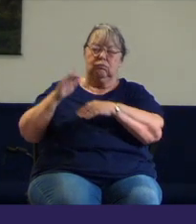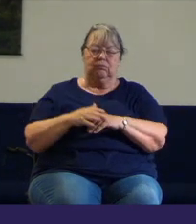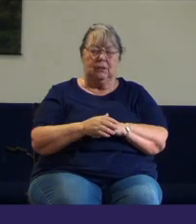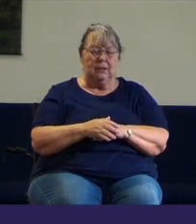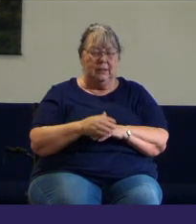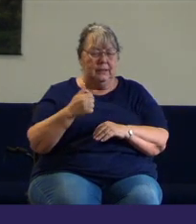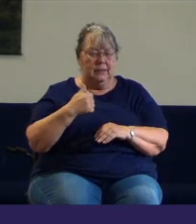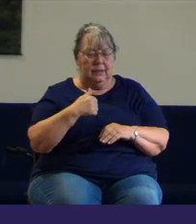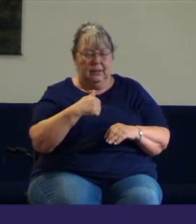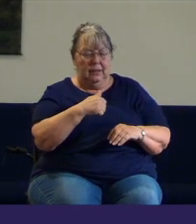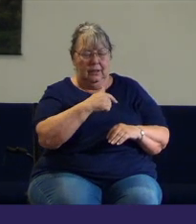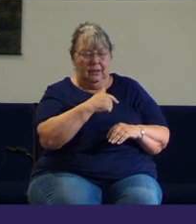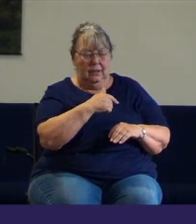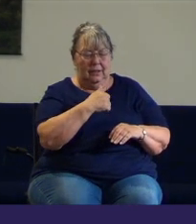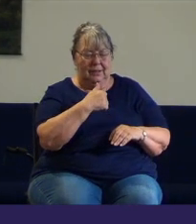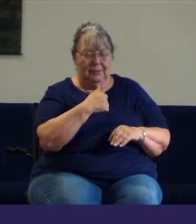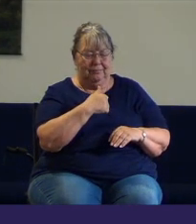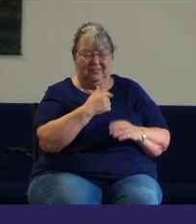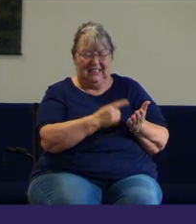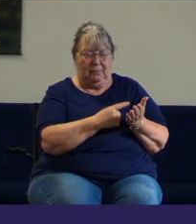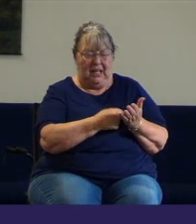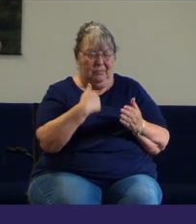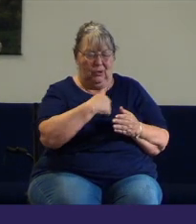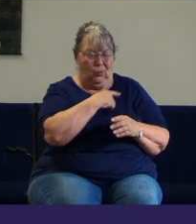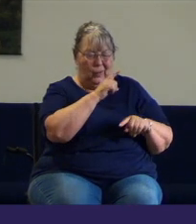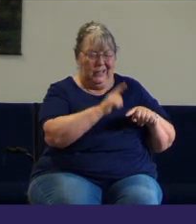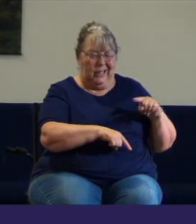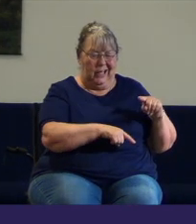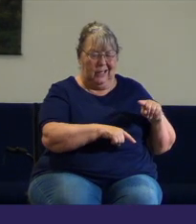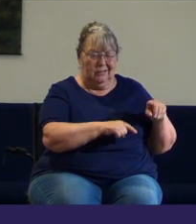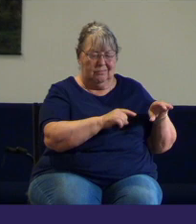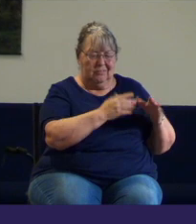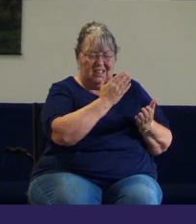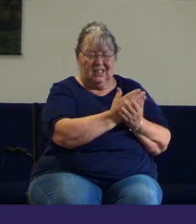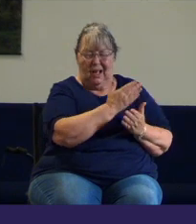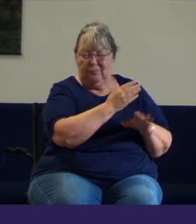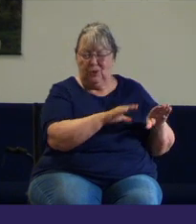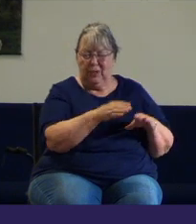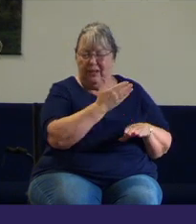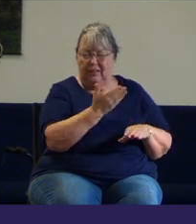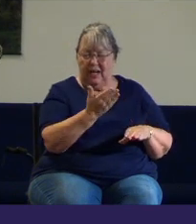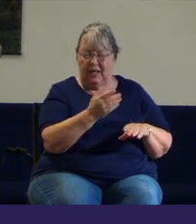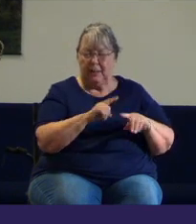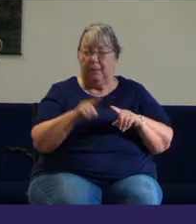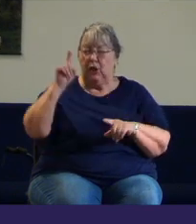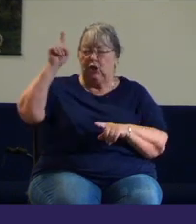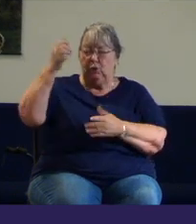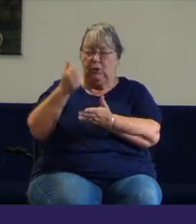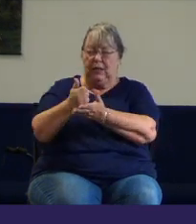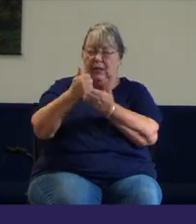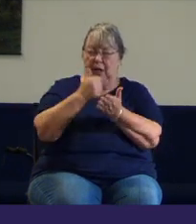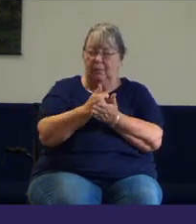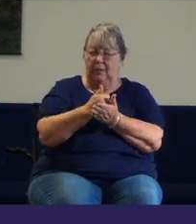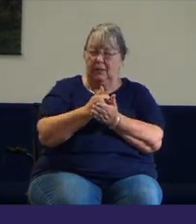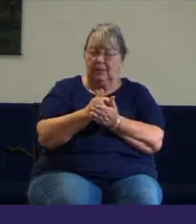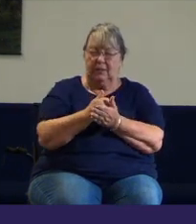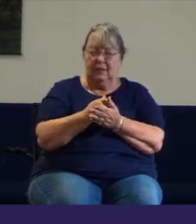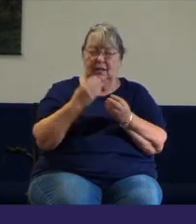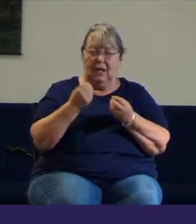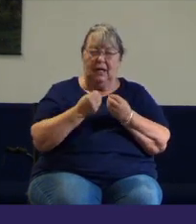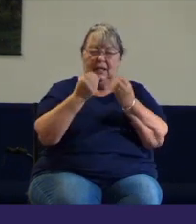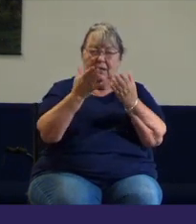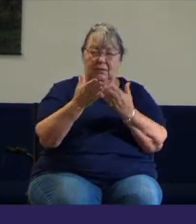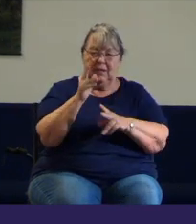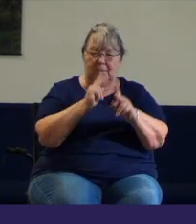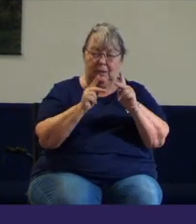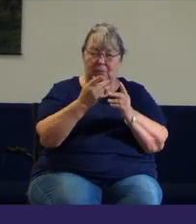things that we do, but through you we can. And so I pray for these standing in the name of Jesus. I commit them to you, Father. Thank you.